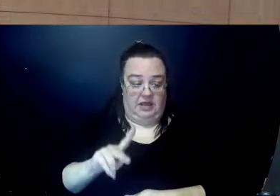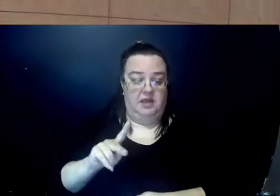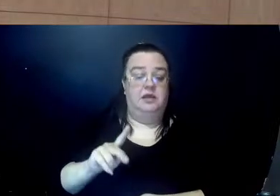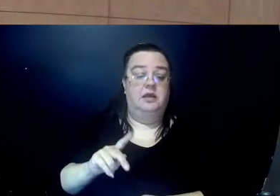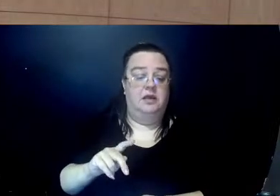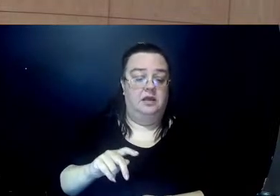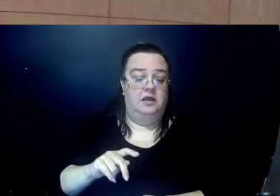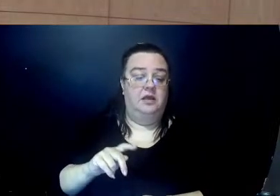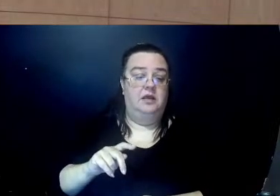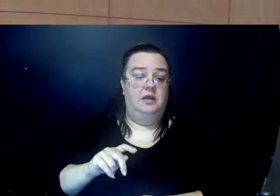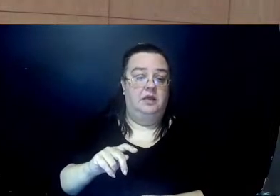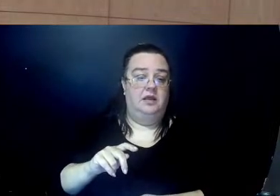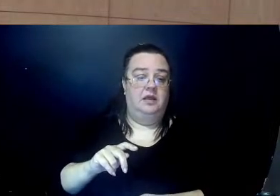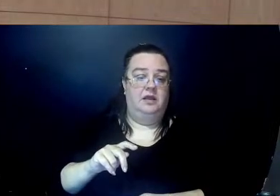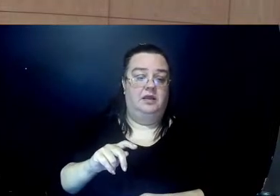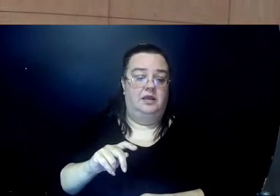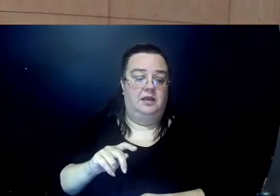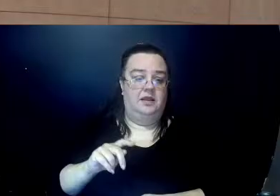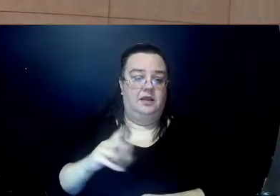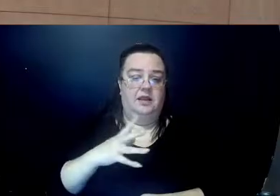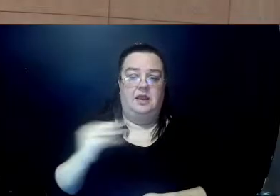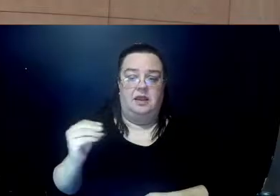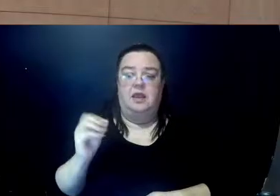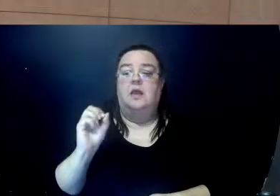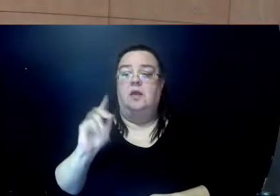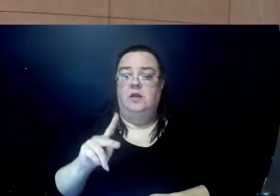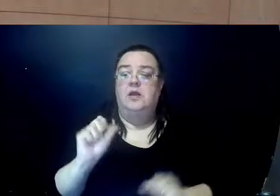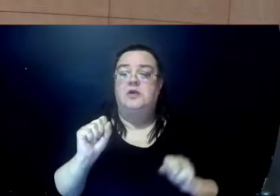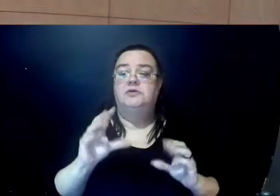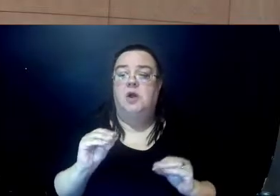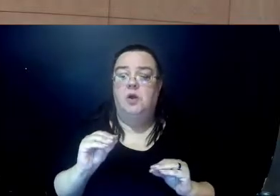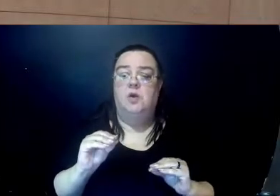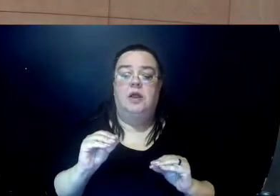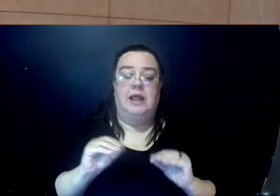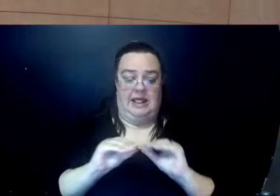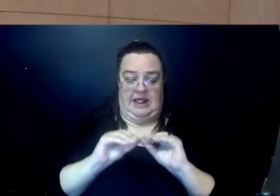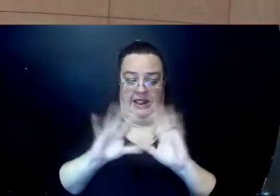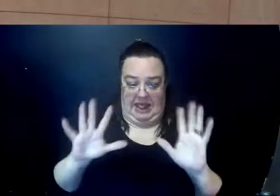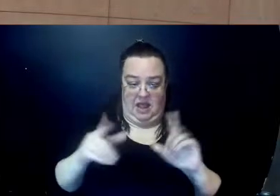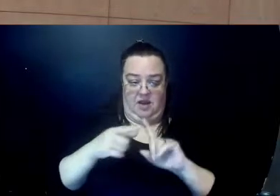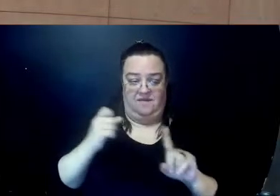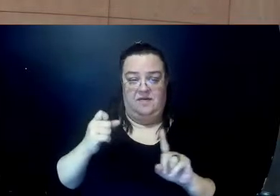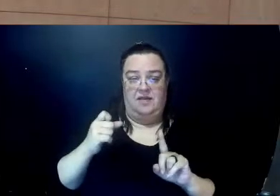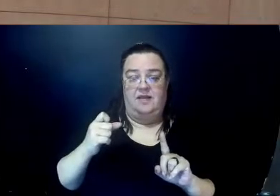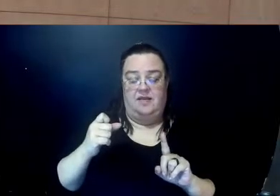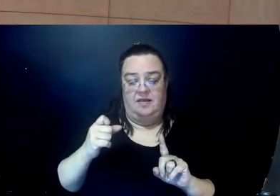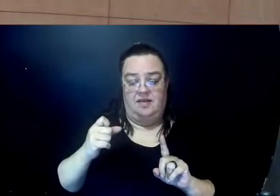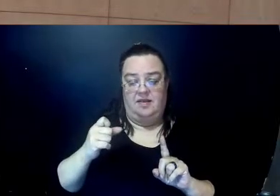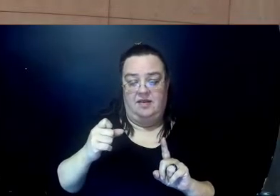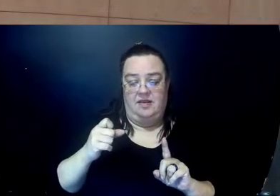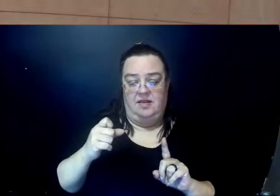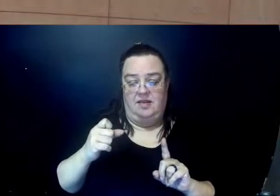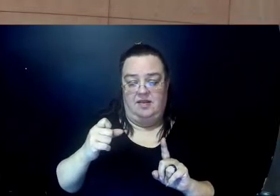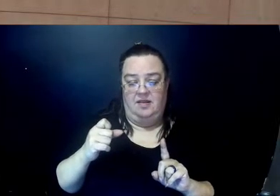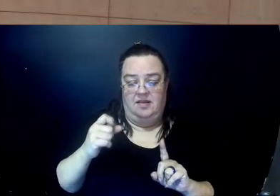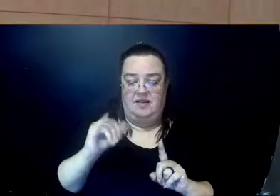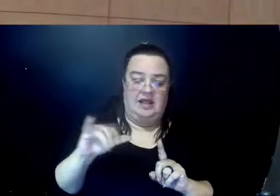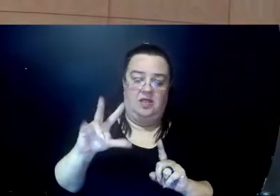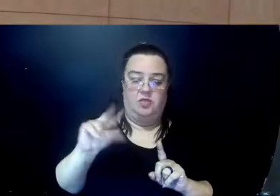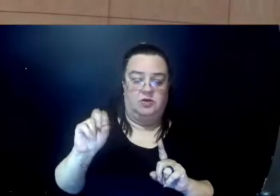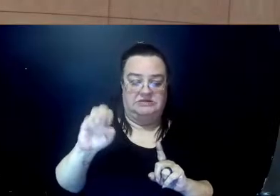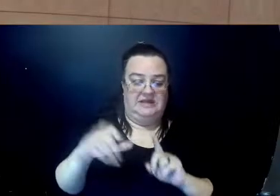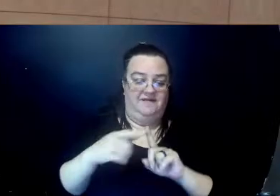Okay, that's enough. And, okay, so clarity from the, for like 30 seconds from the attorney